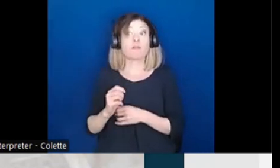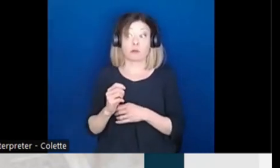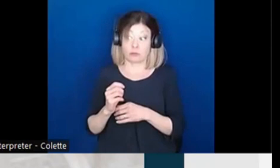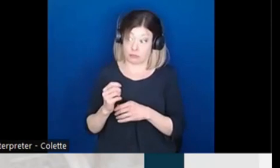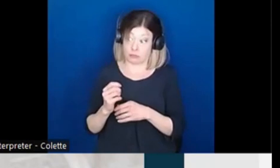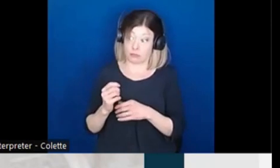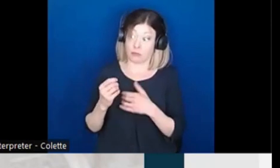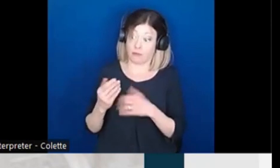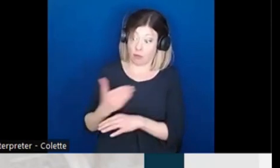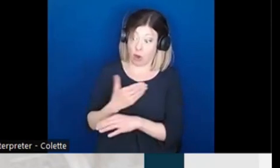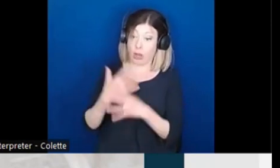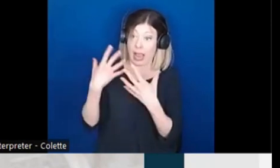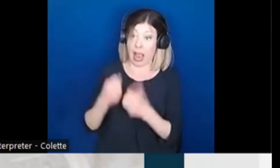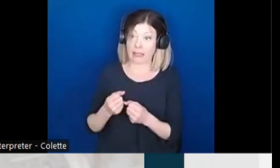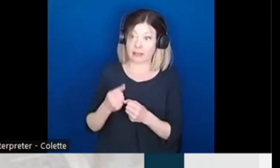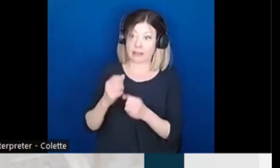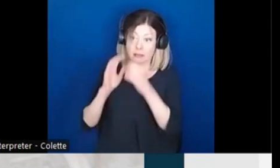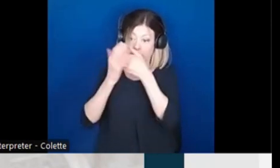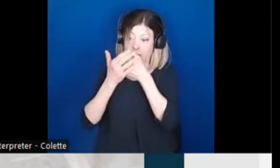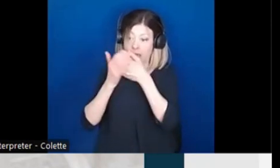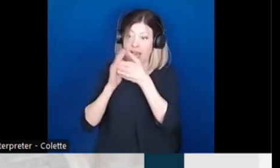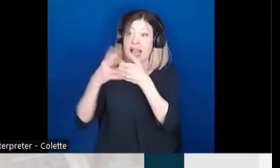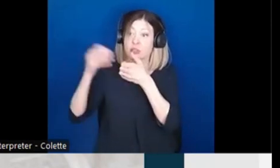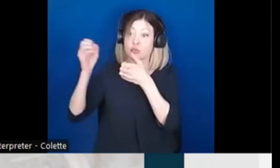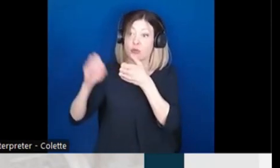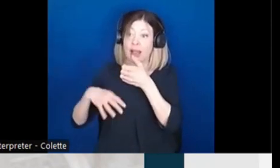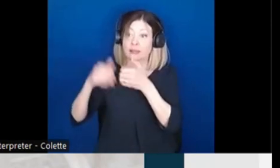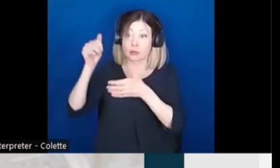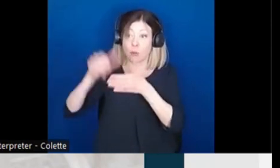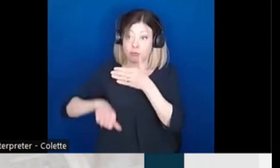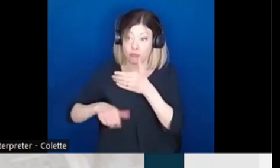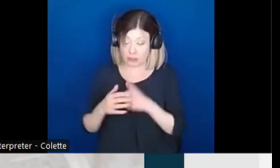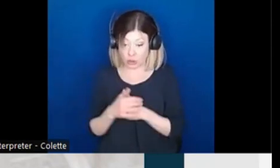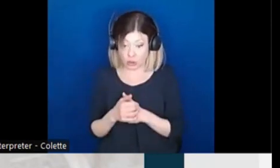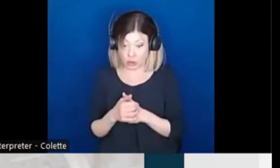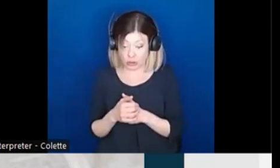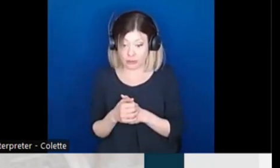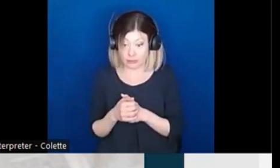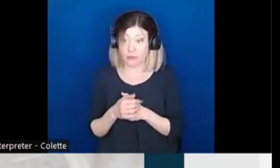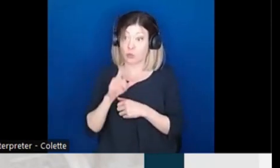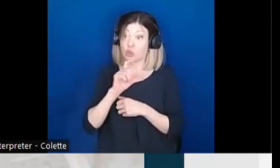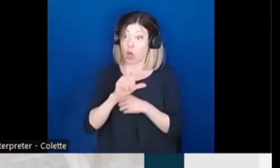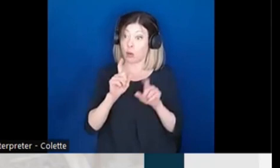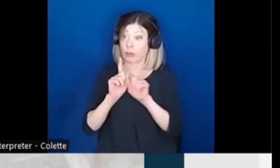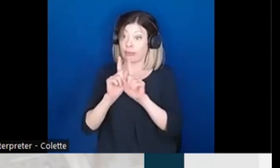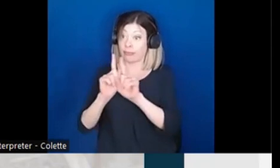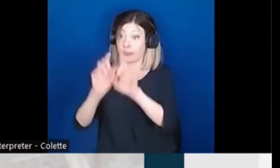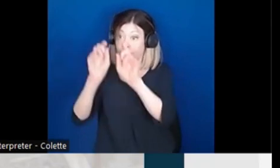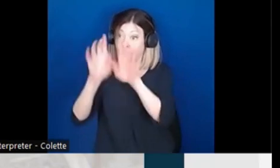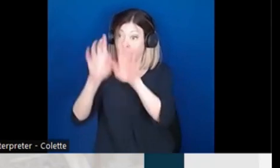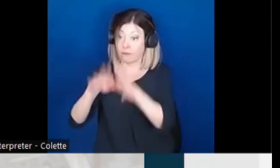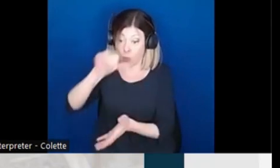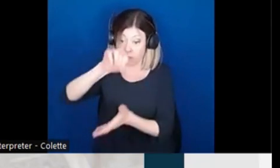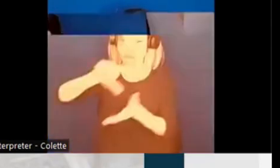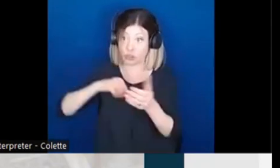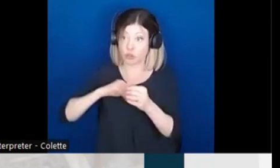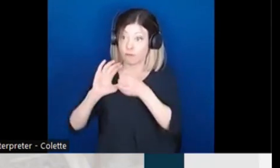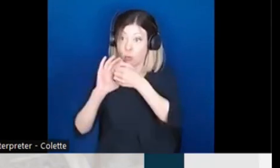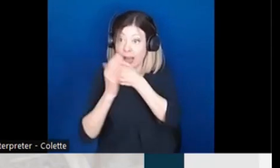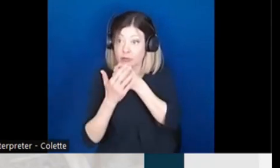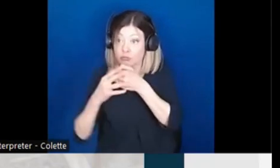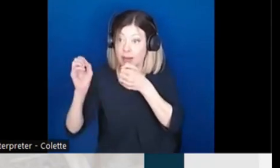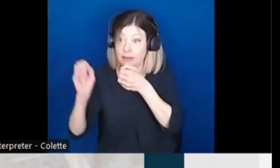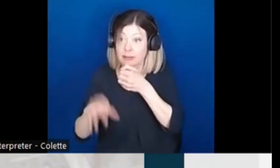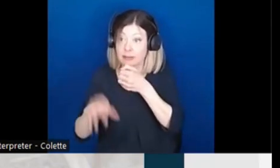time when there's no anaesthetic. As far as we know, he didn't get an infection, which is amazing. So anyway, it worked, but he was very short-sighted.